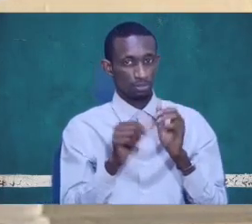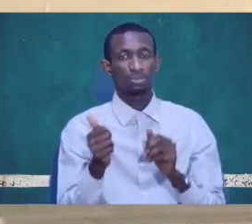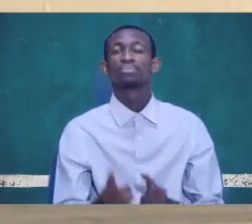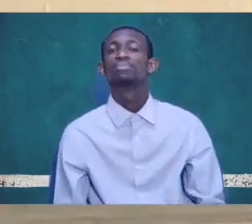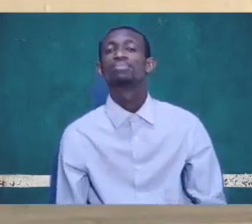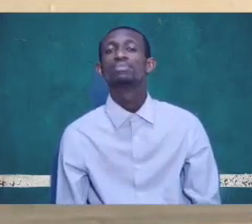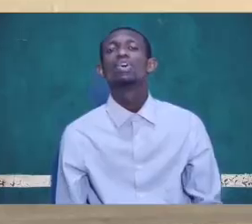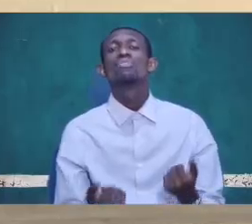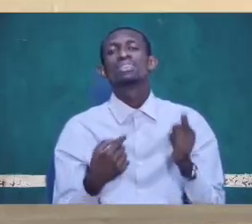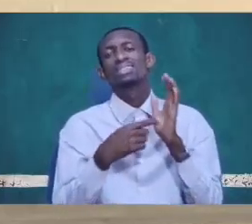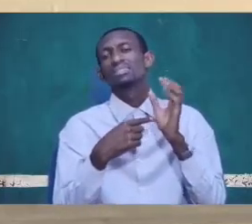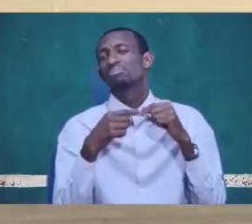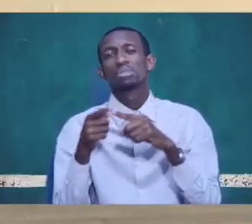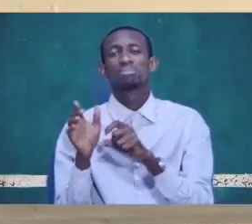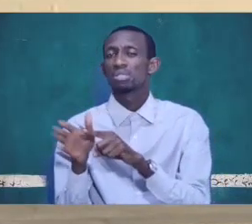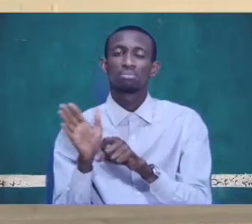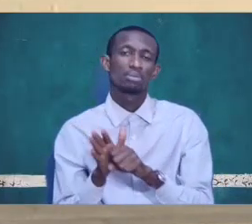we have so many examples here.